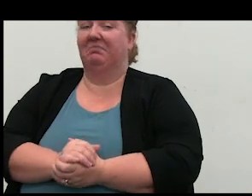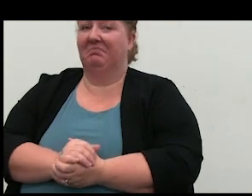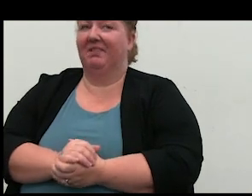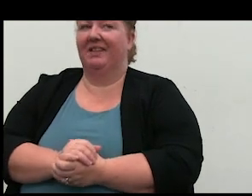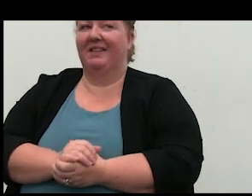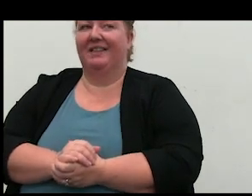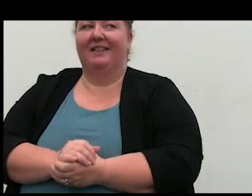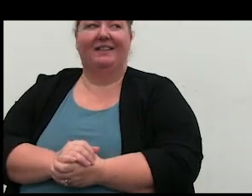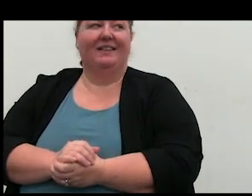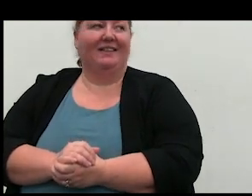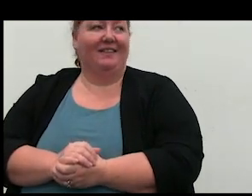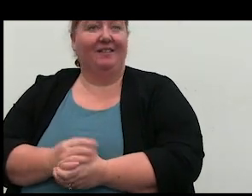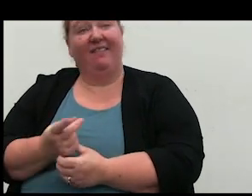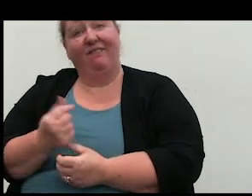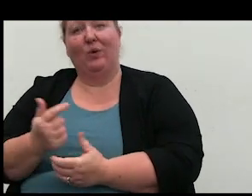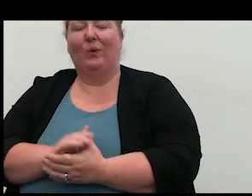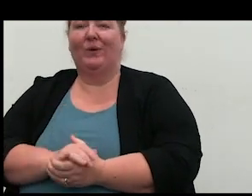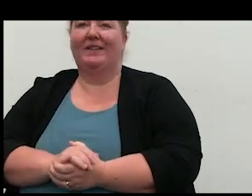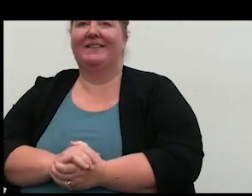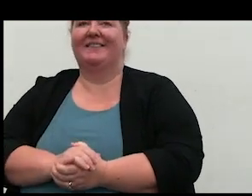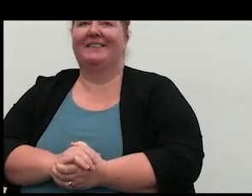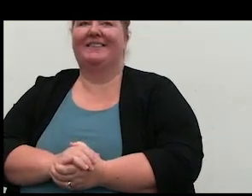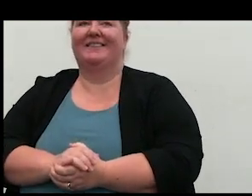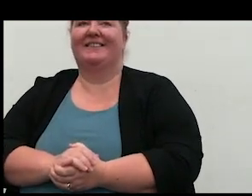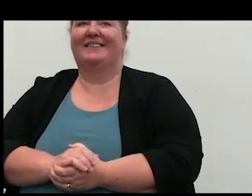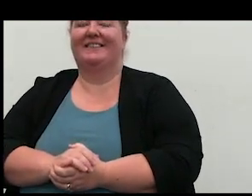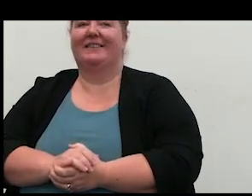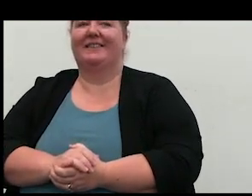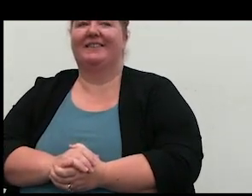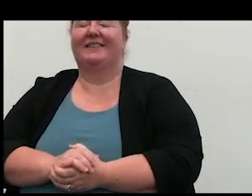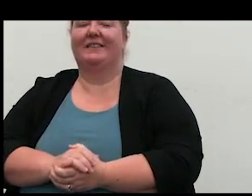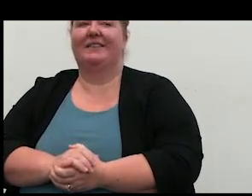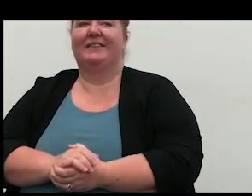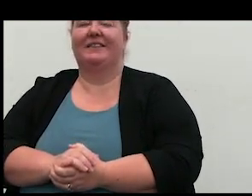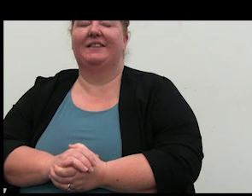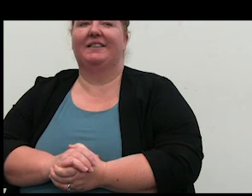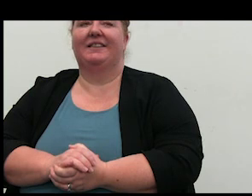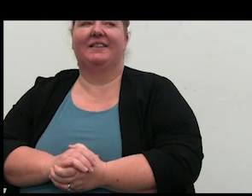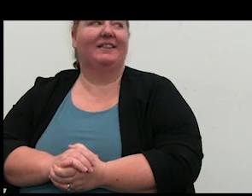So there's a few, we've got a few, maybe a few neural network people maybe.